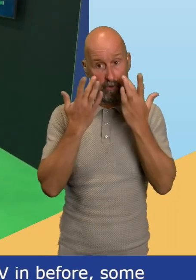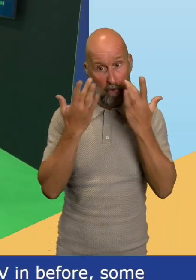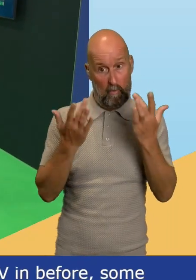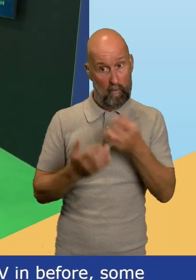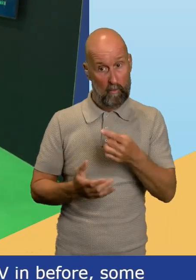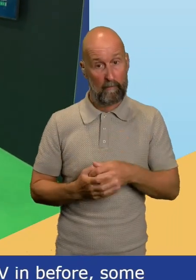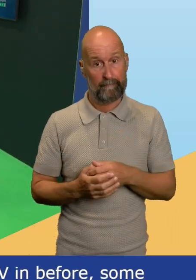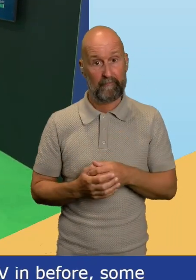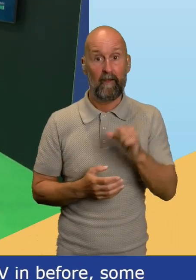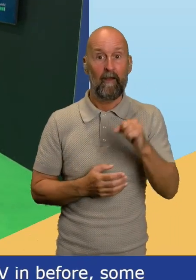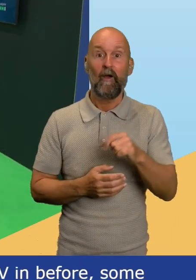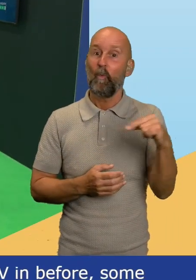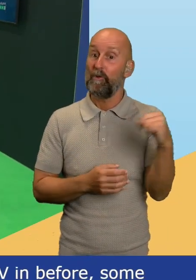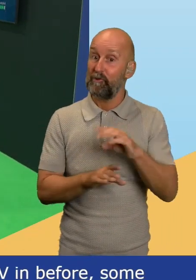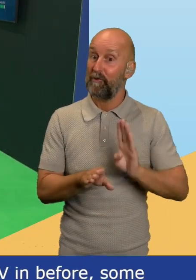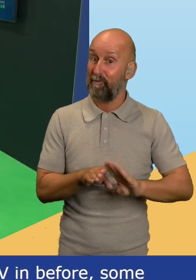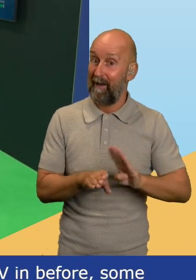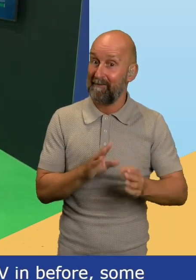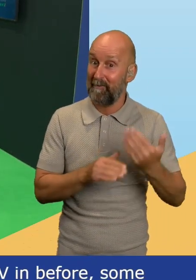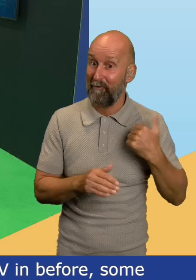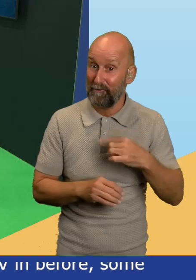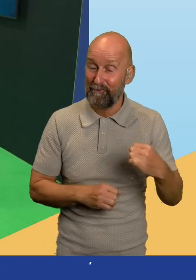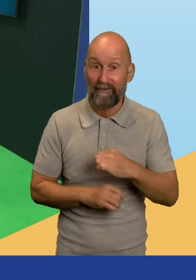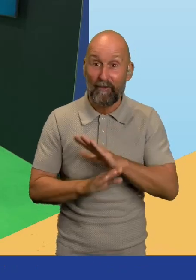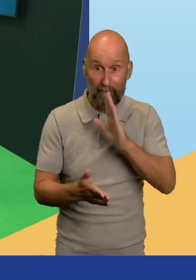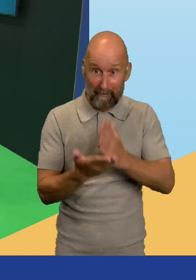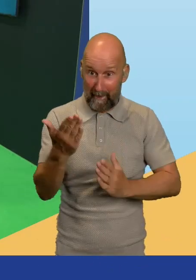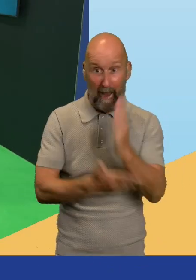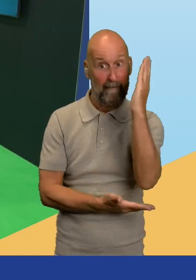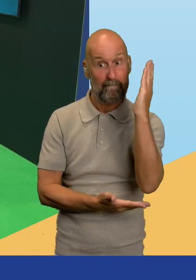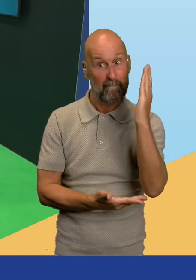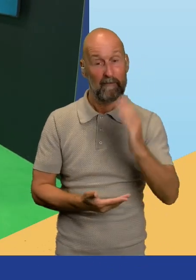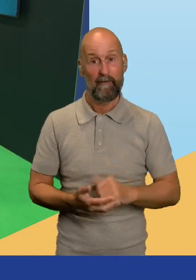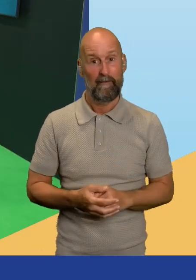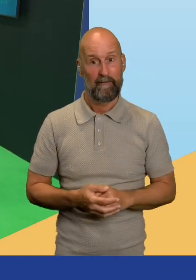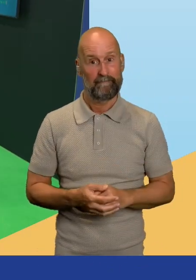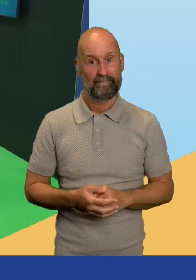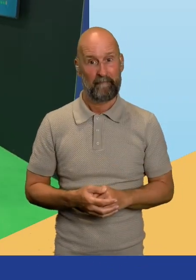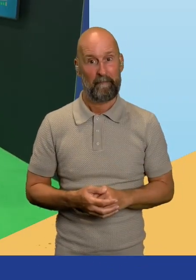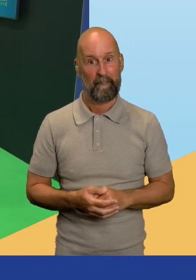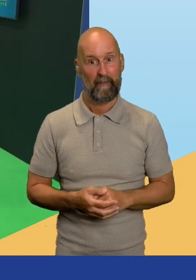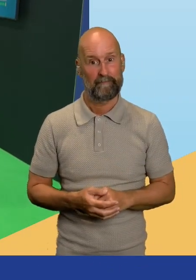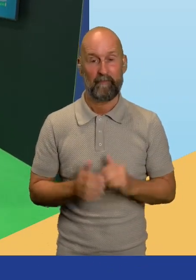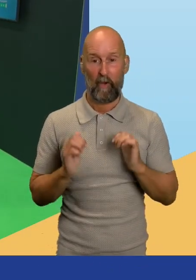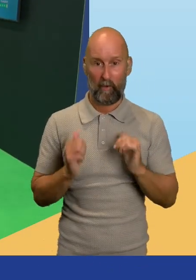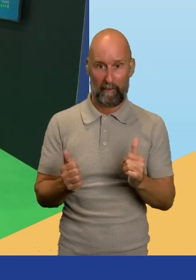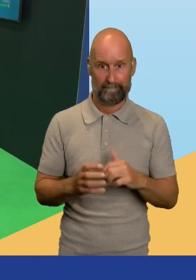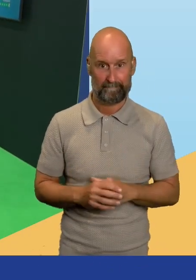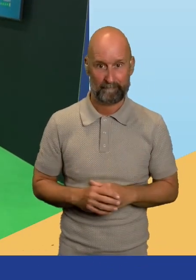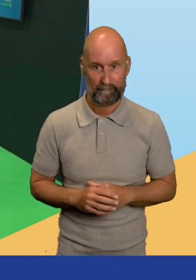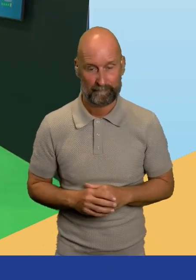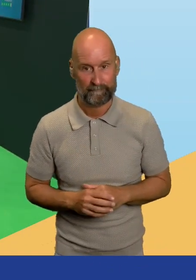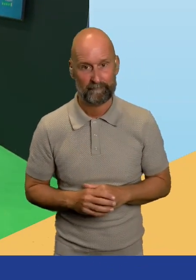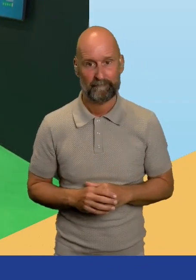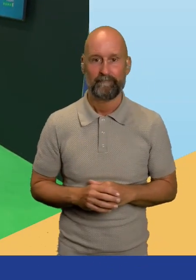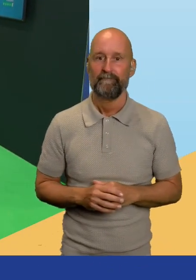think we should rehearse this before we did it, but let's do it. Let's just do it. Let's do it now. No rehearsals. Absolutely. Perfect. Okay. So I'm